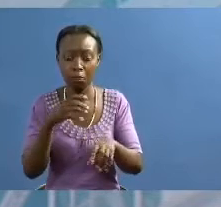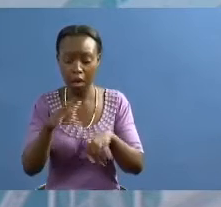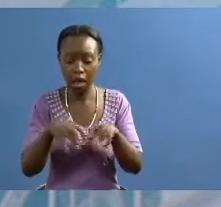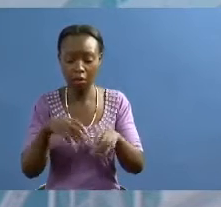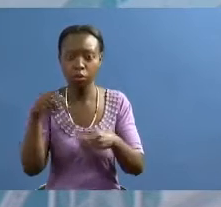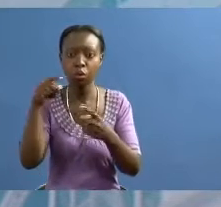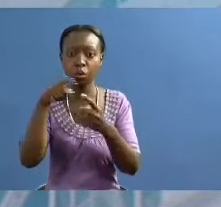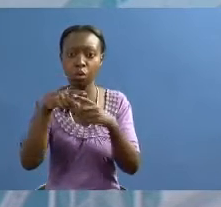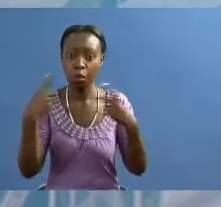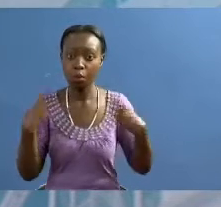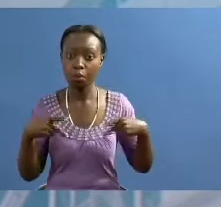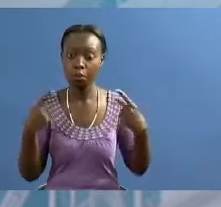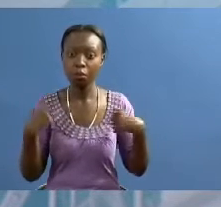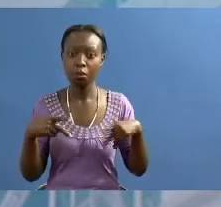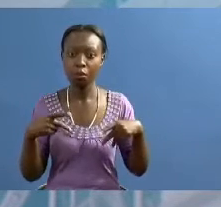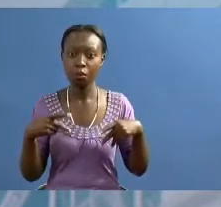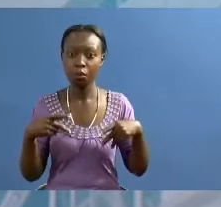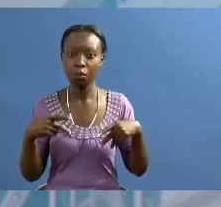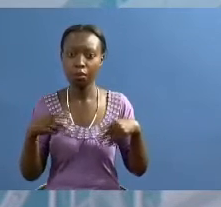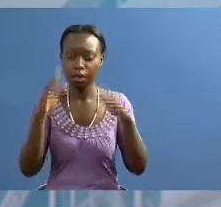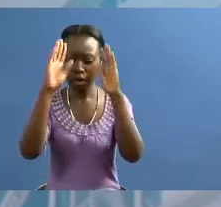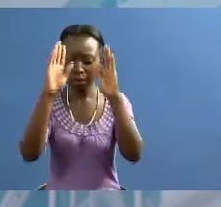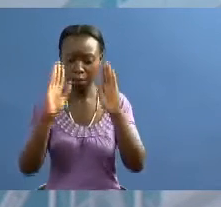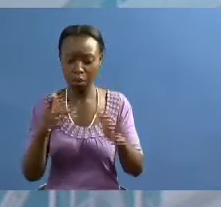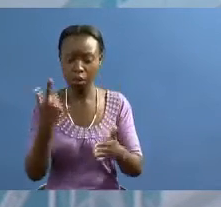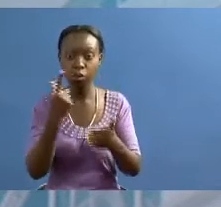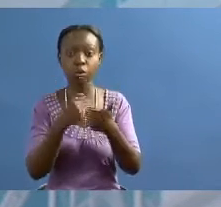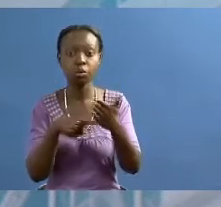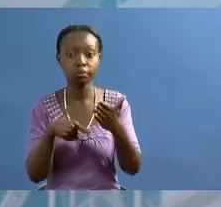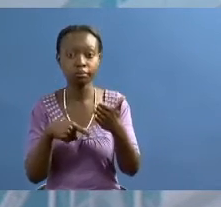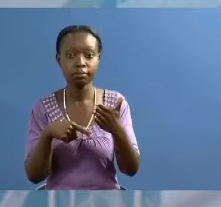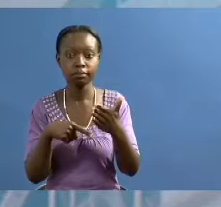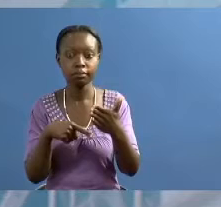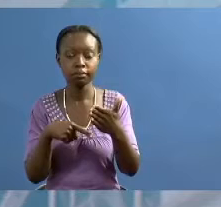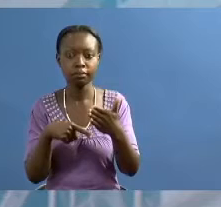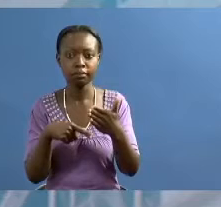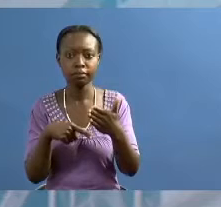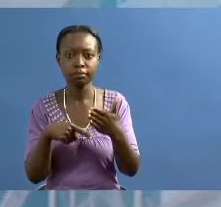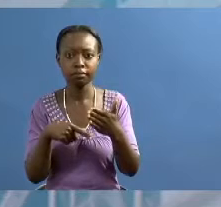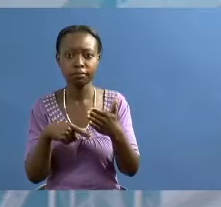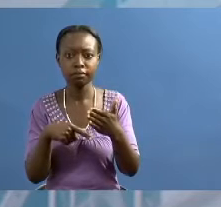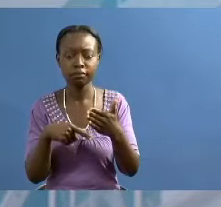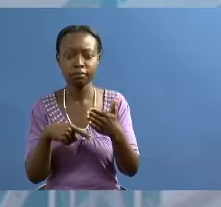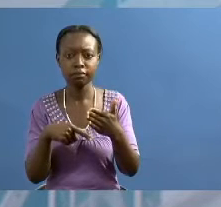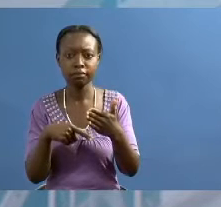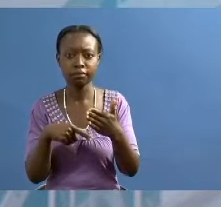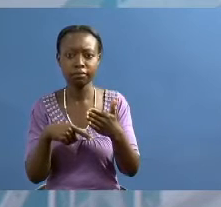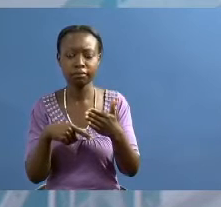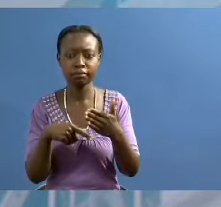to humans. Right. Of great importance currently is what you call the